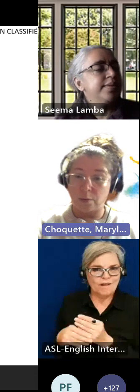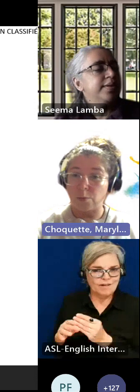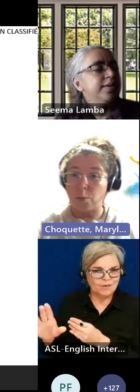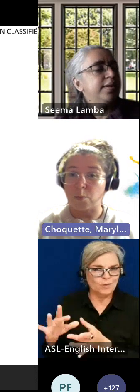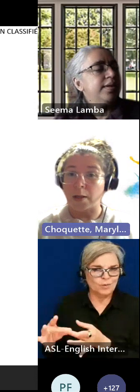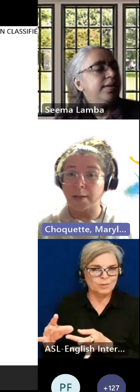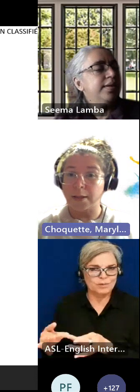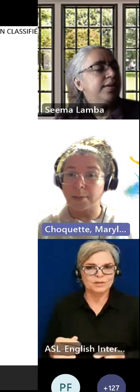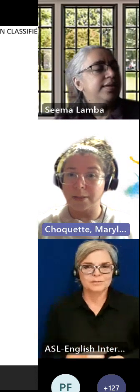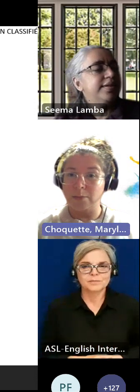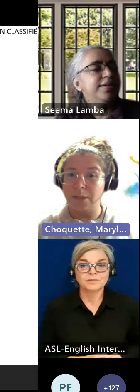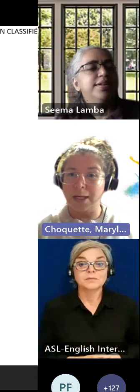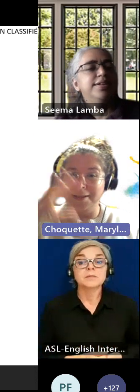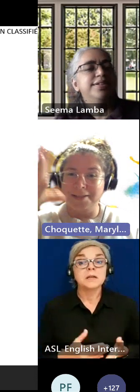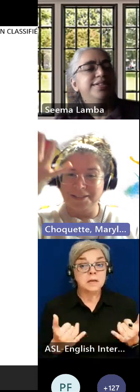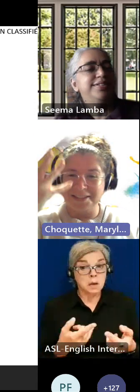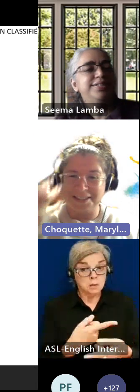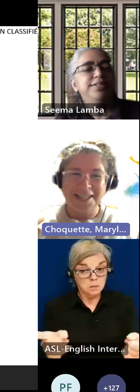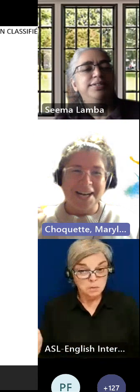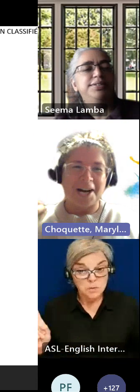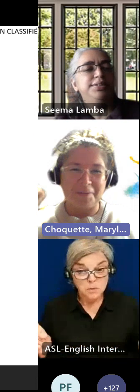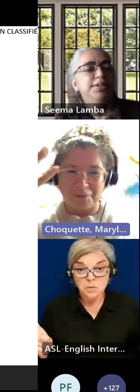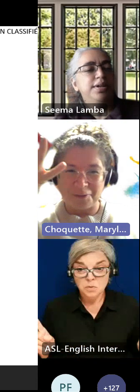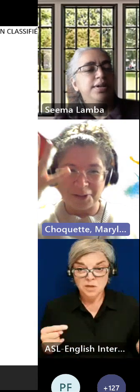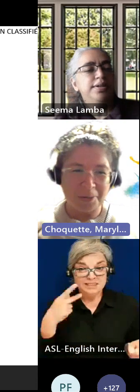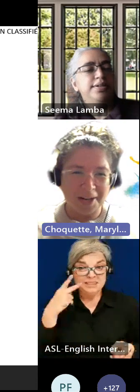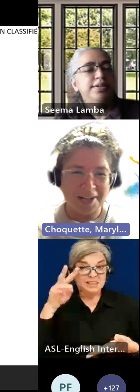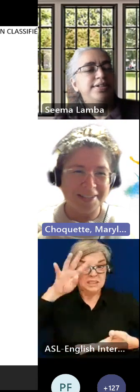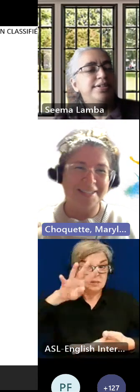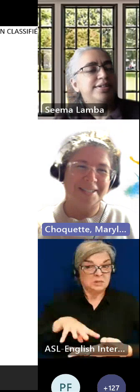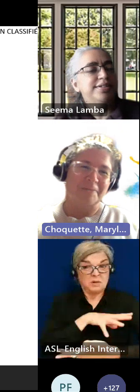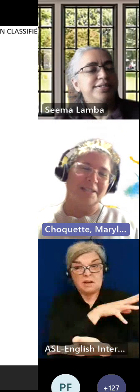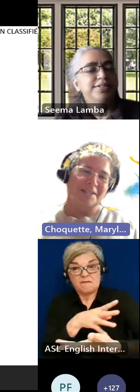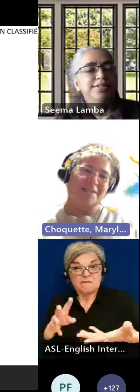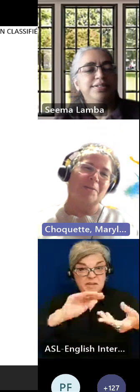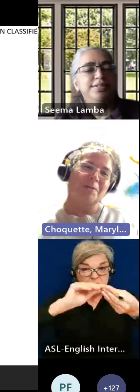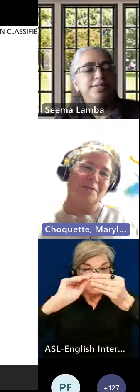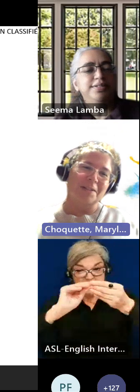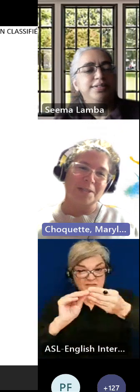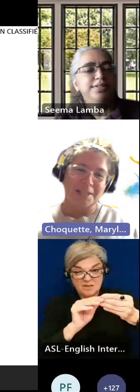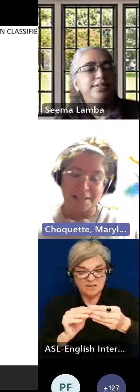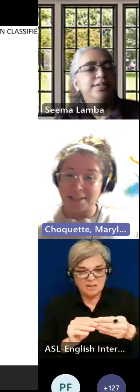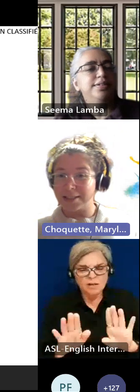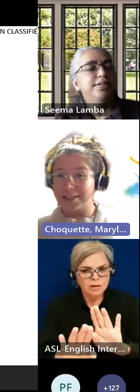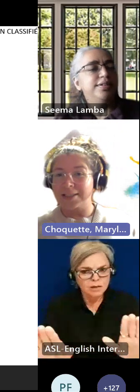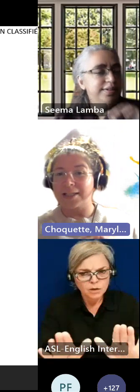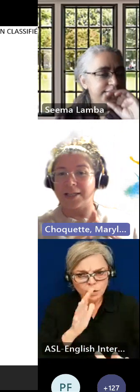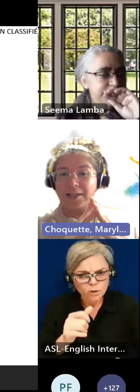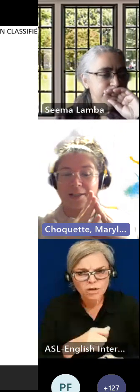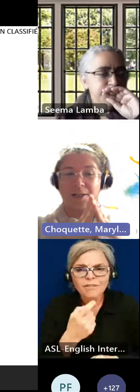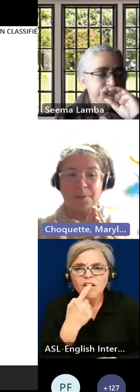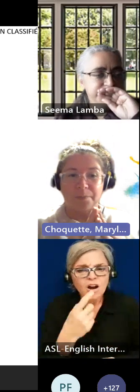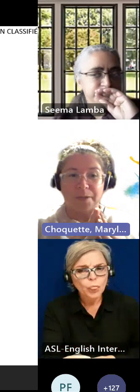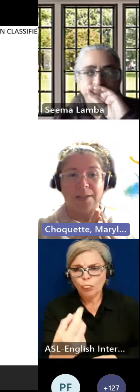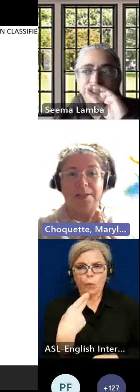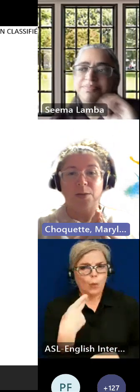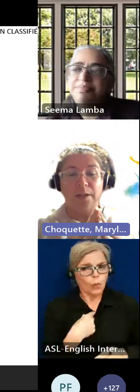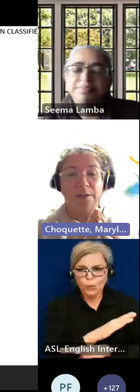Now, don't throw rocks at me. I'm fully aware these are based on WFA 2016,